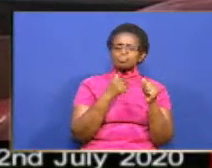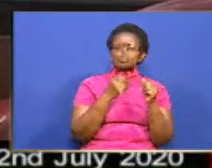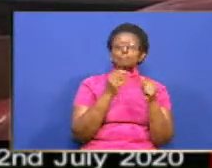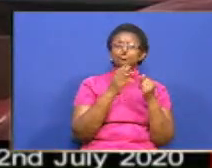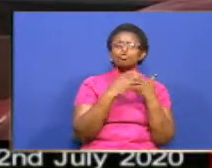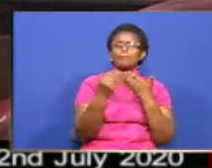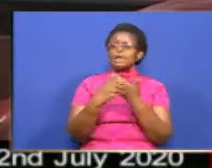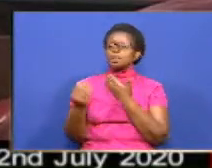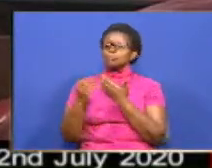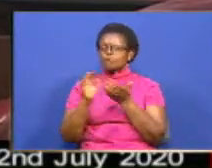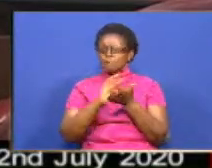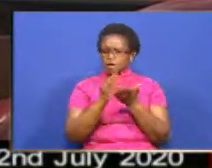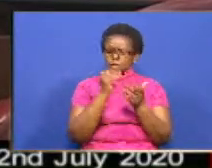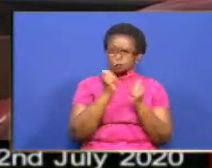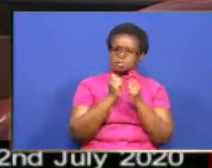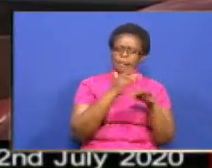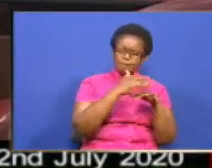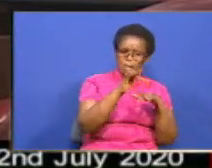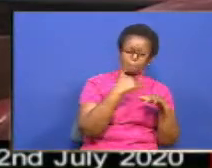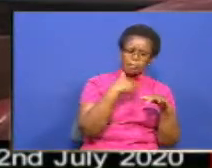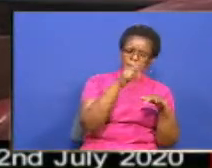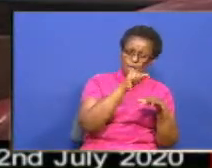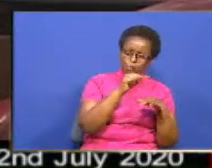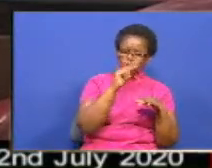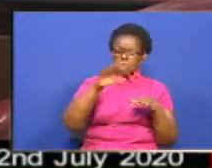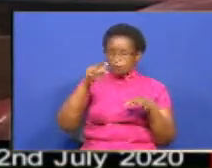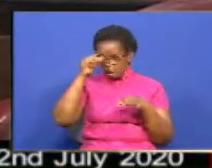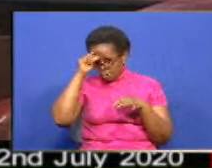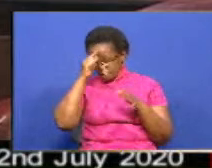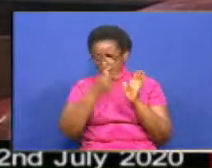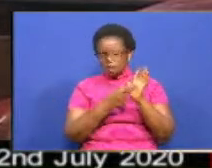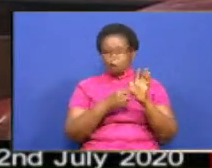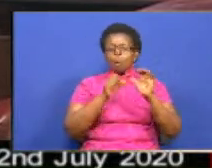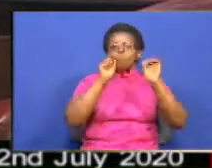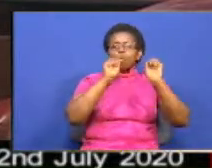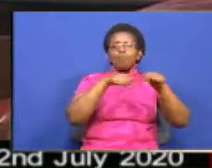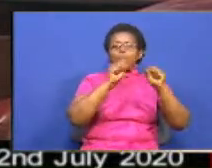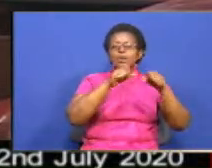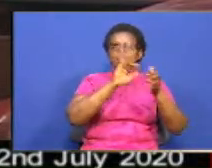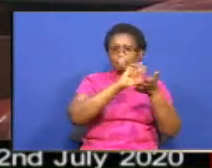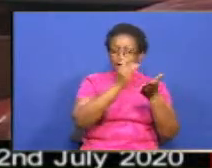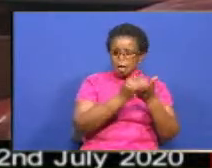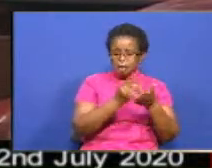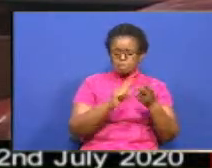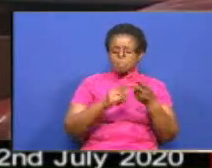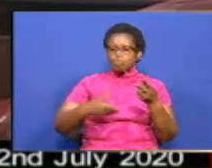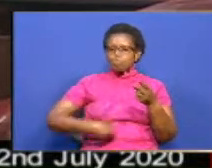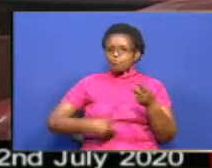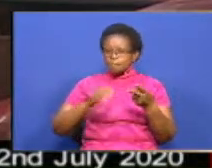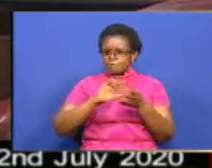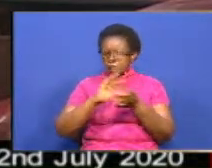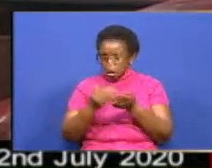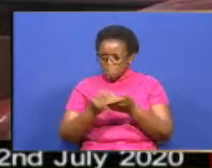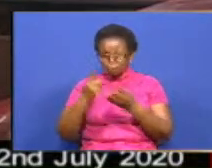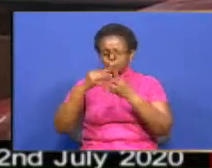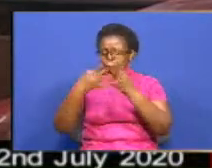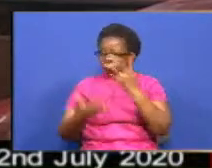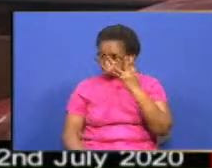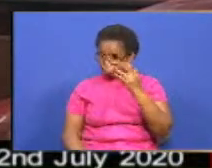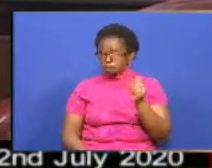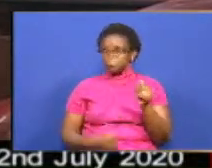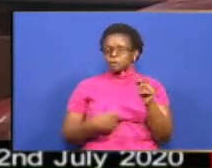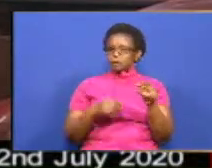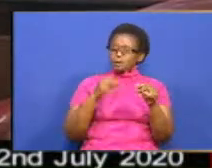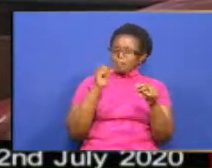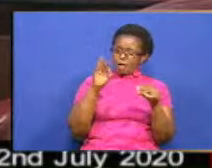available in the national or county government. Funds like Uwezo Fund, Youth Fund, and so on. But when it is